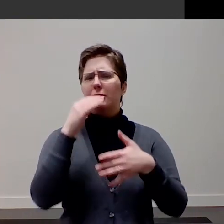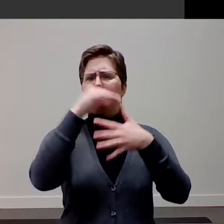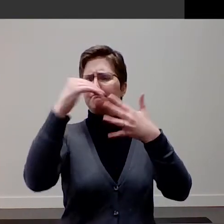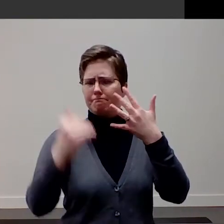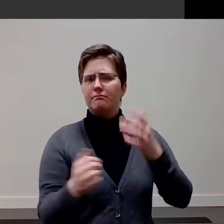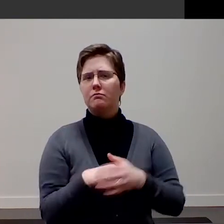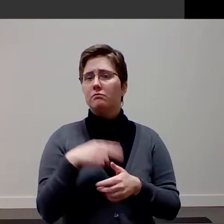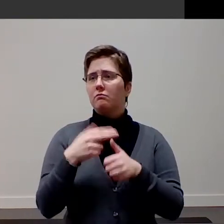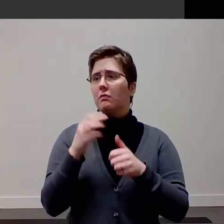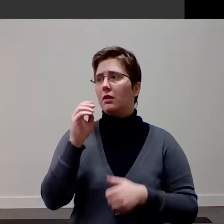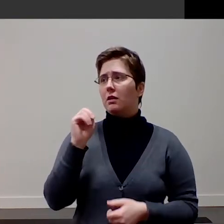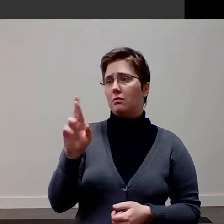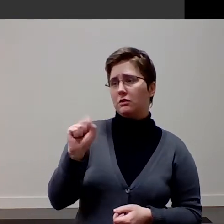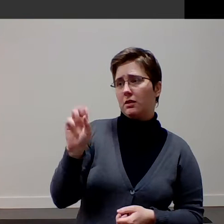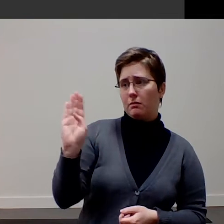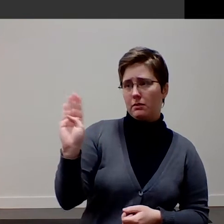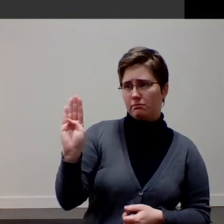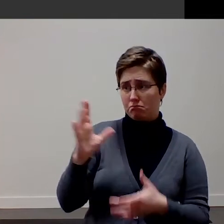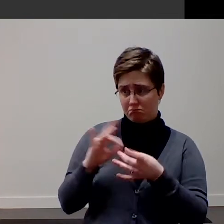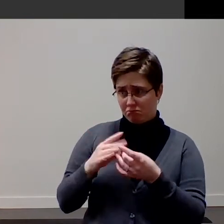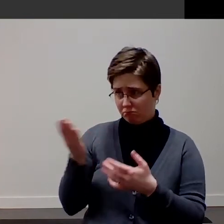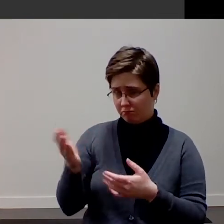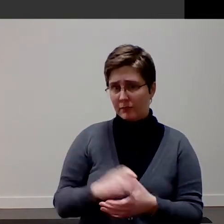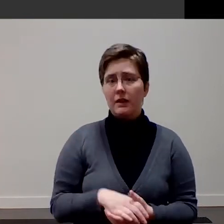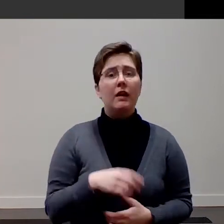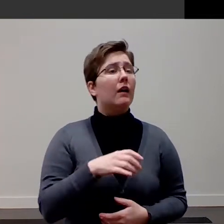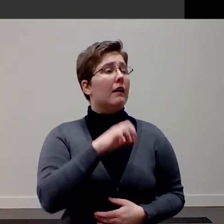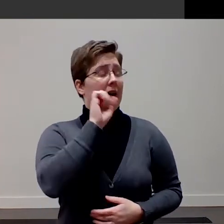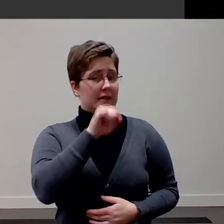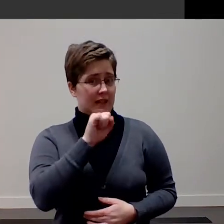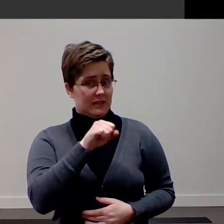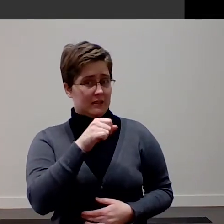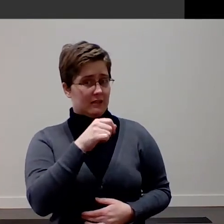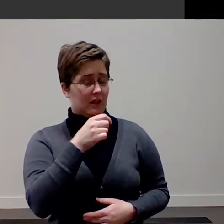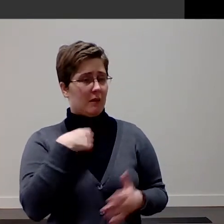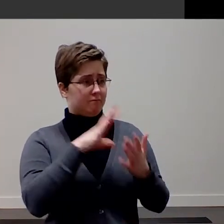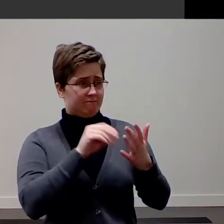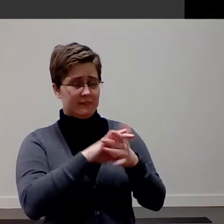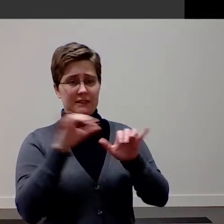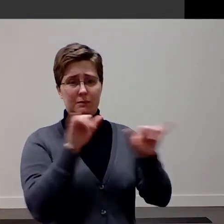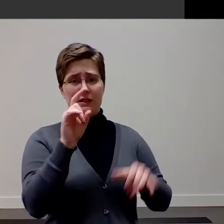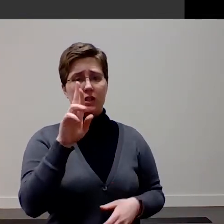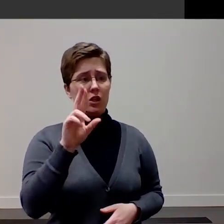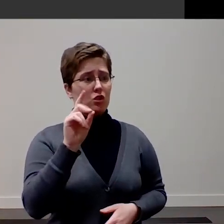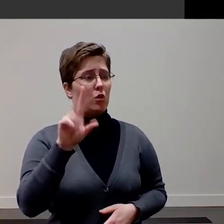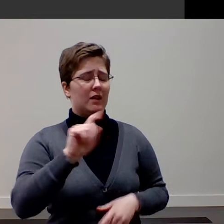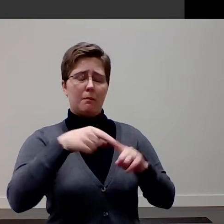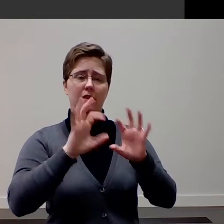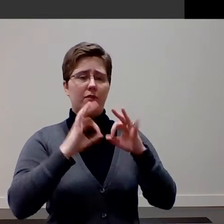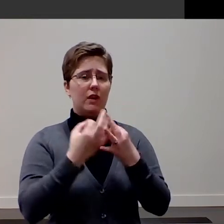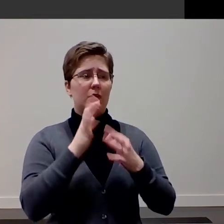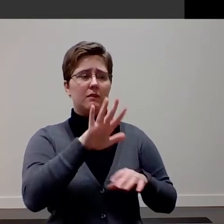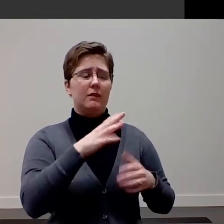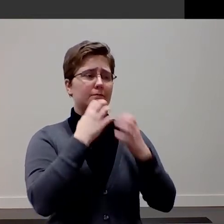Why don't I just go down the list. How about Ms. Barnes? Do you have any comments? Yes, I want to echo what Dr. Durant said about the families that